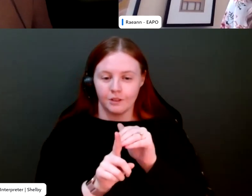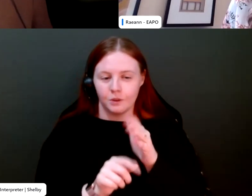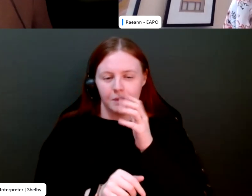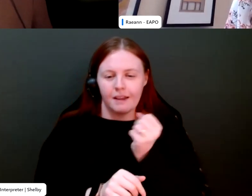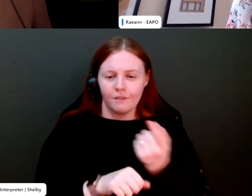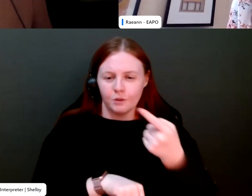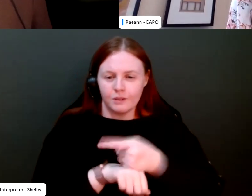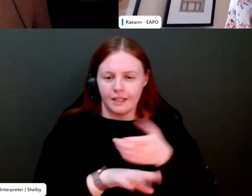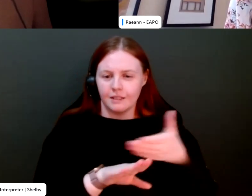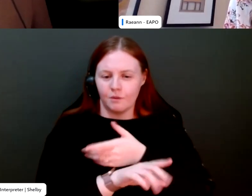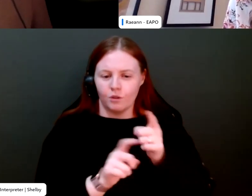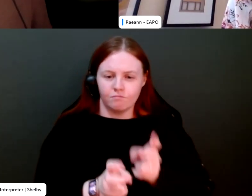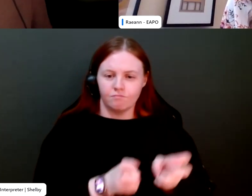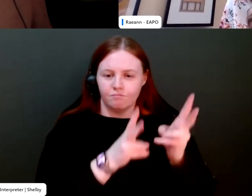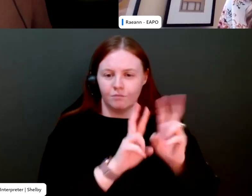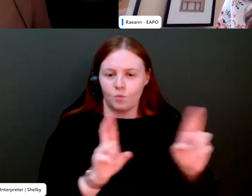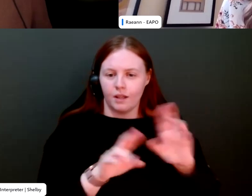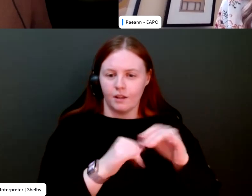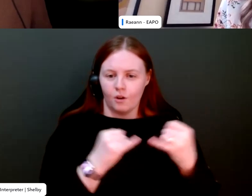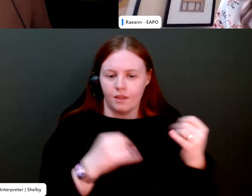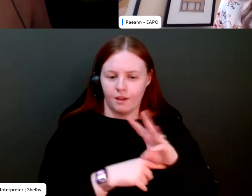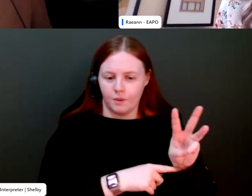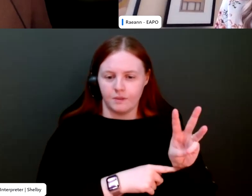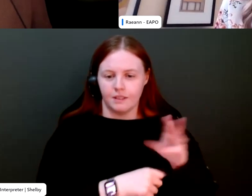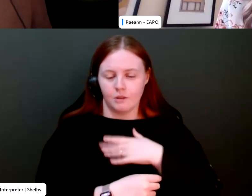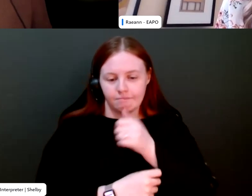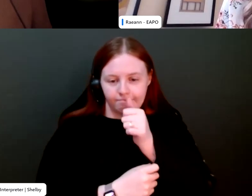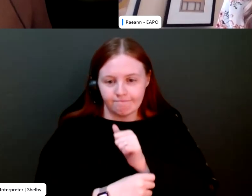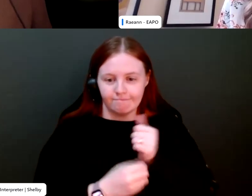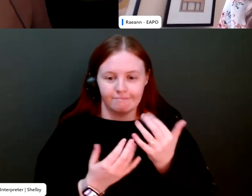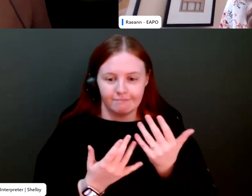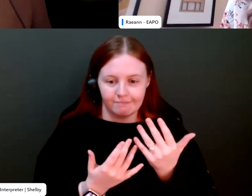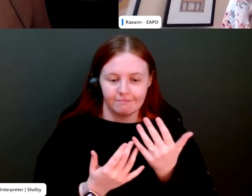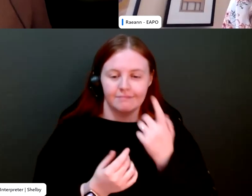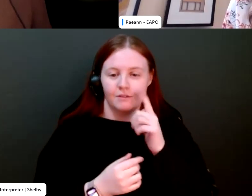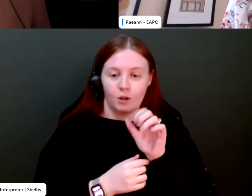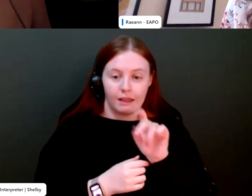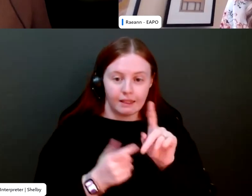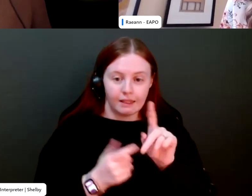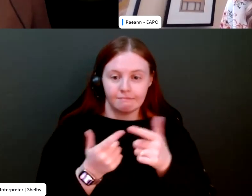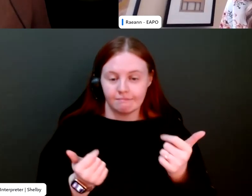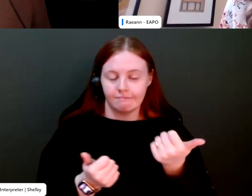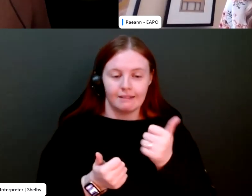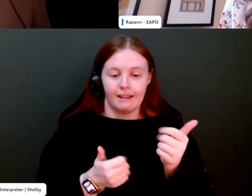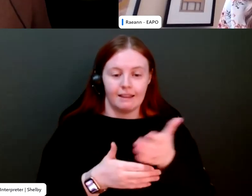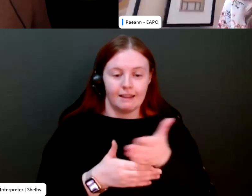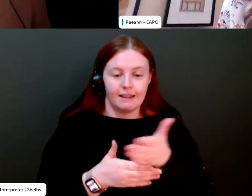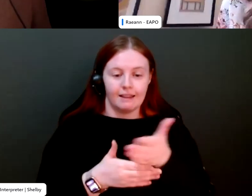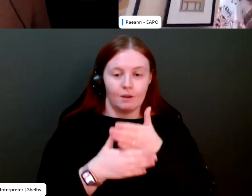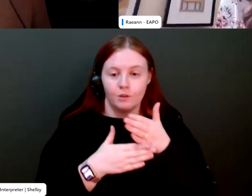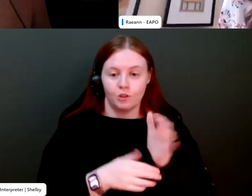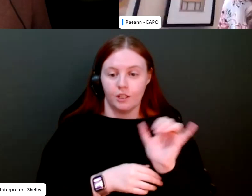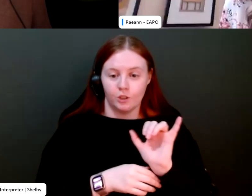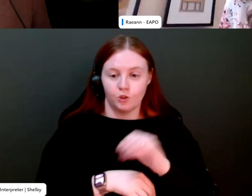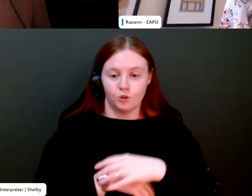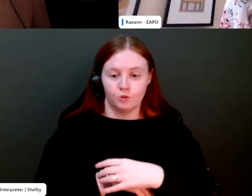days to get everything uploaded to our websites. So just bear with us along with the links and anything that was shared. And we'll